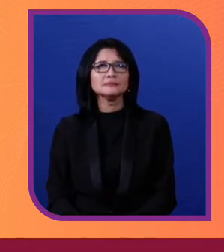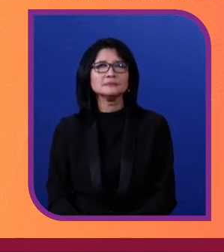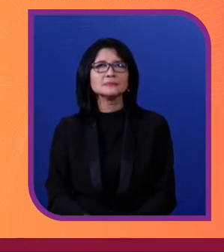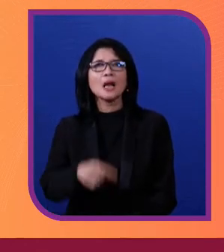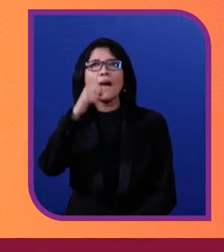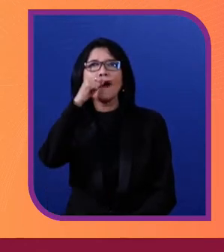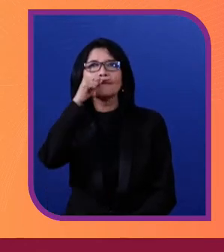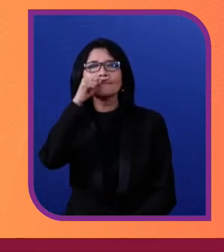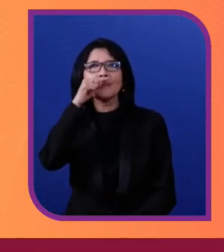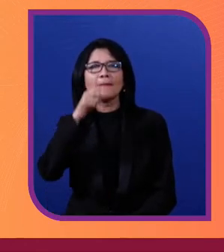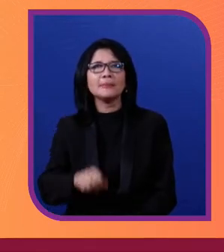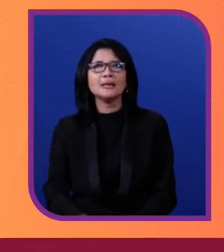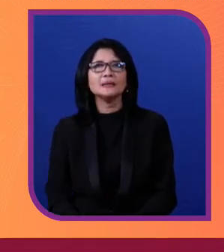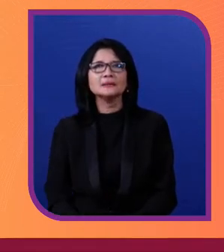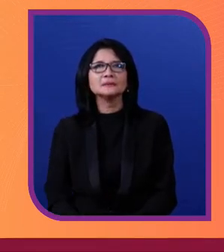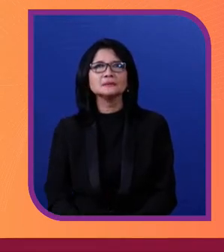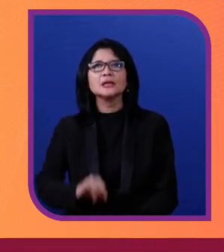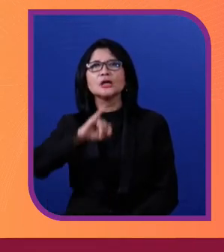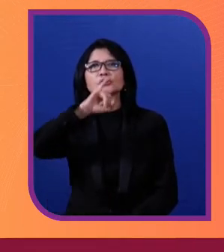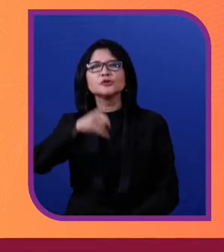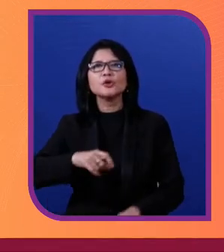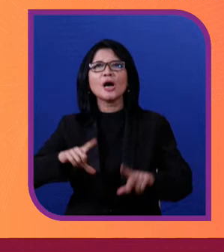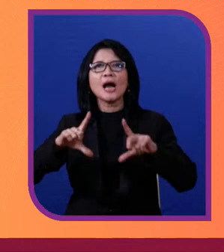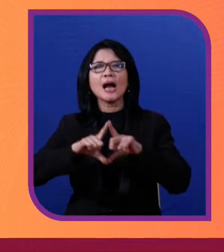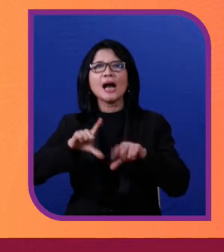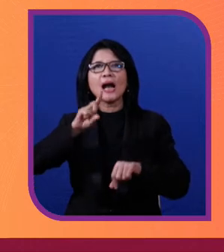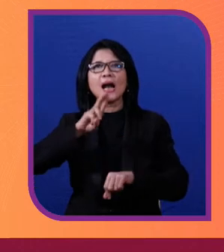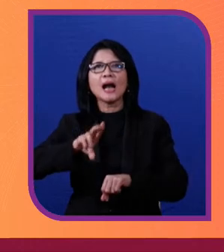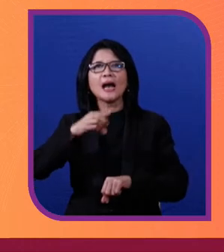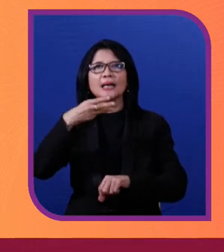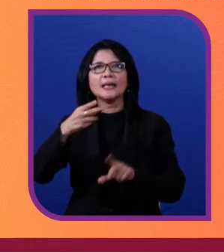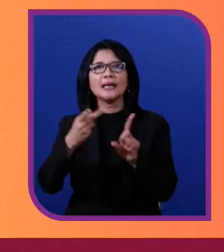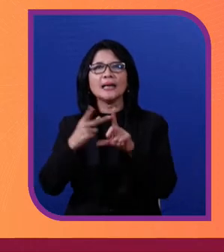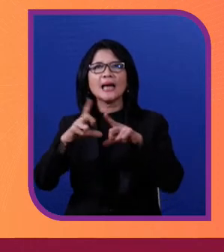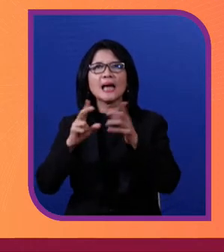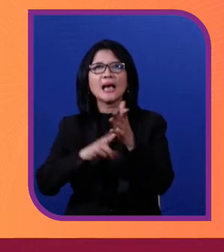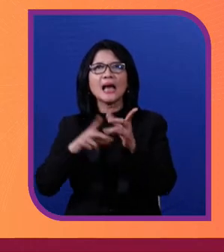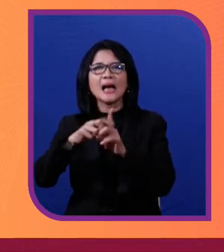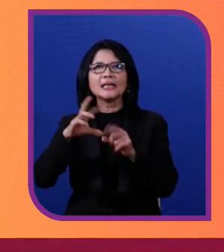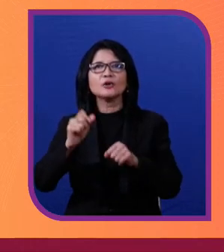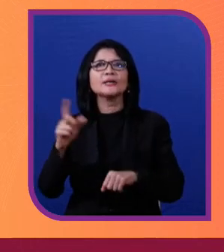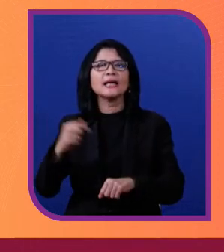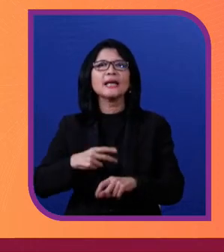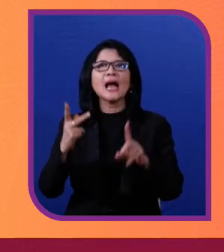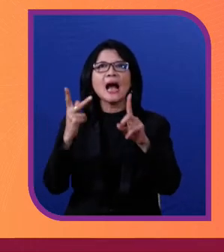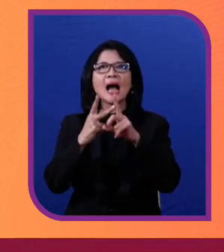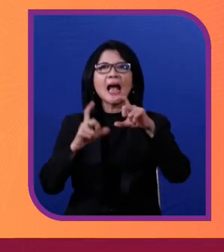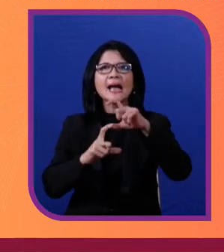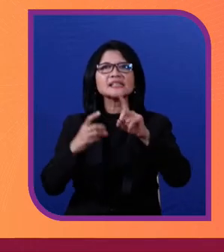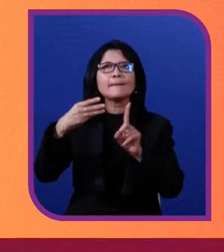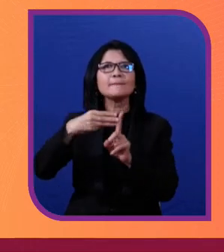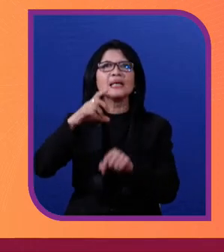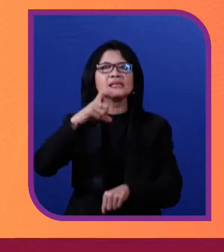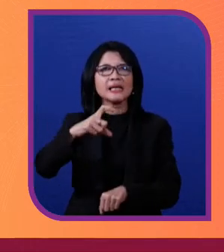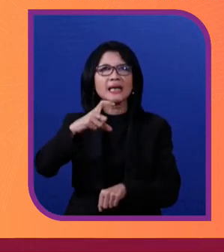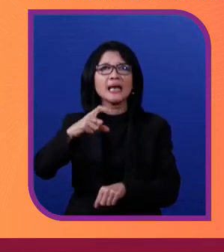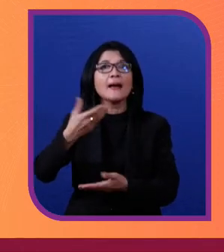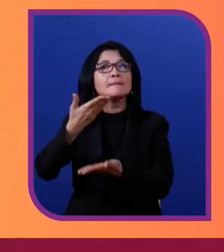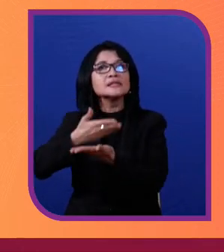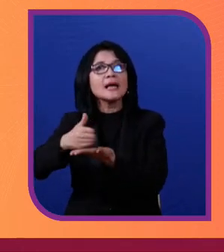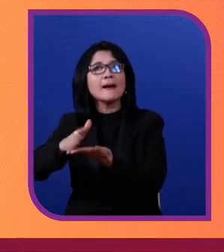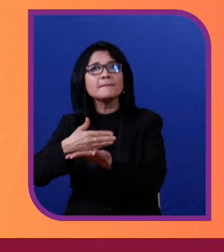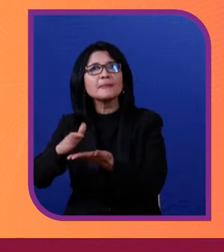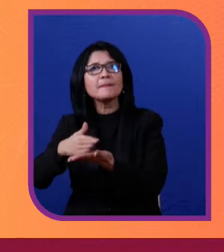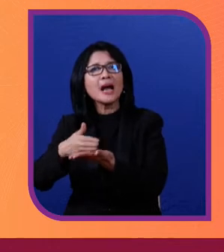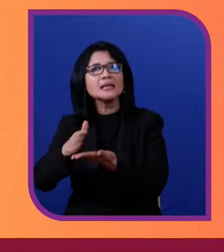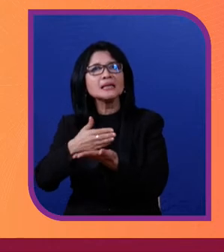your experience in developing the bppa project main ML yeah yeah How you